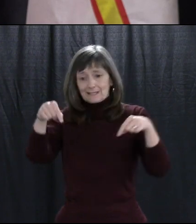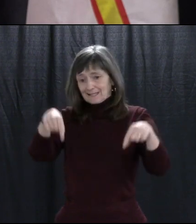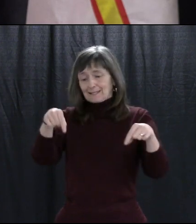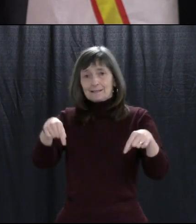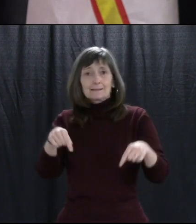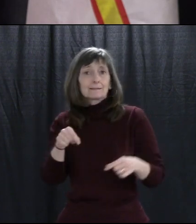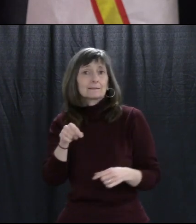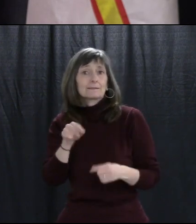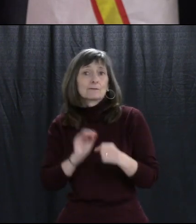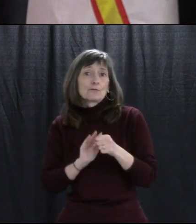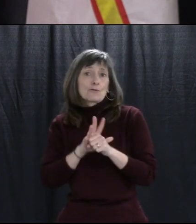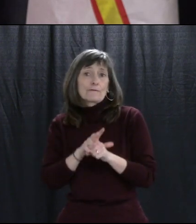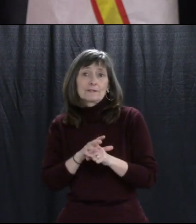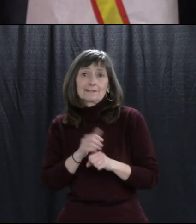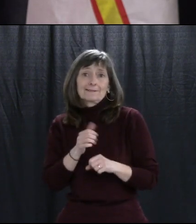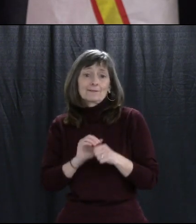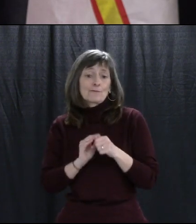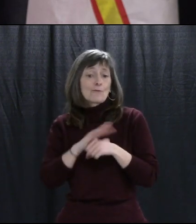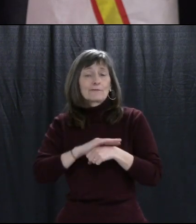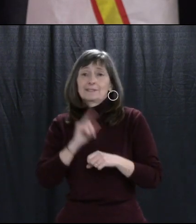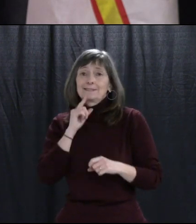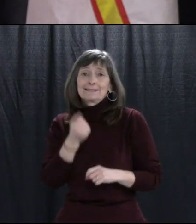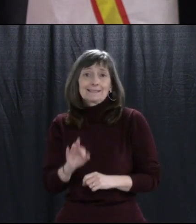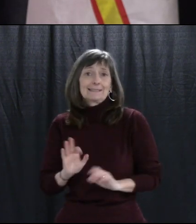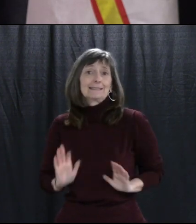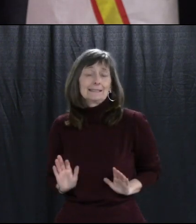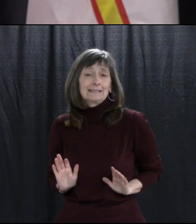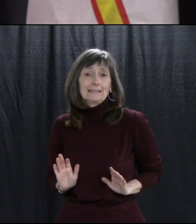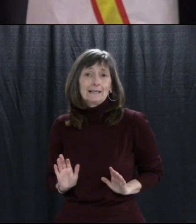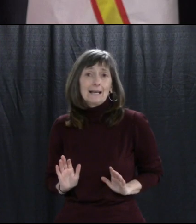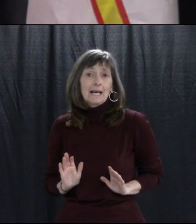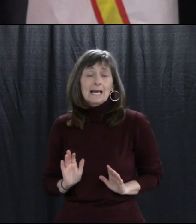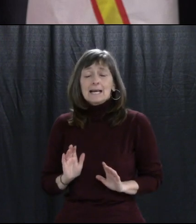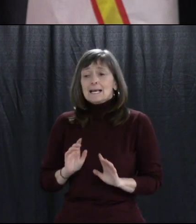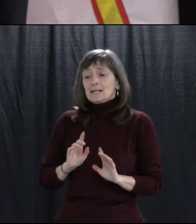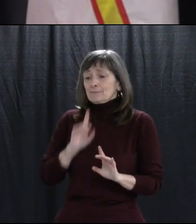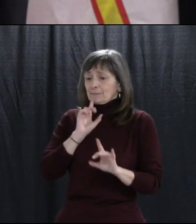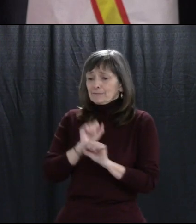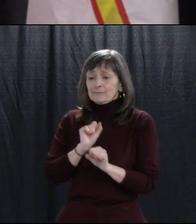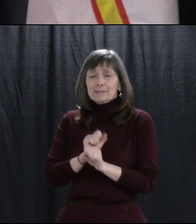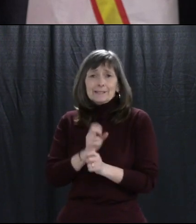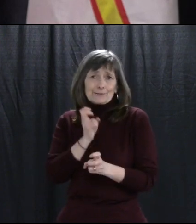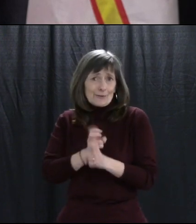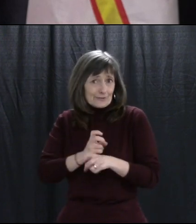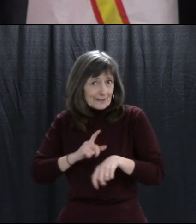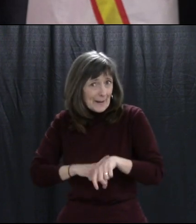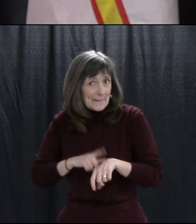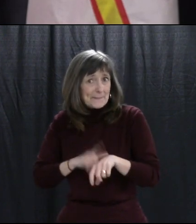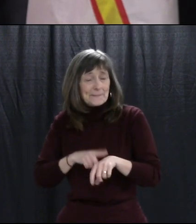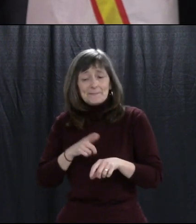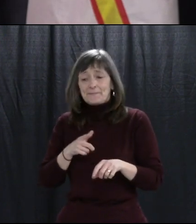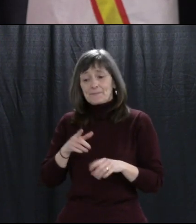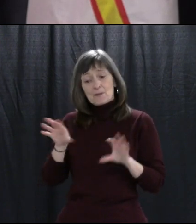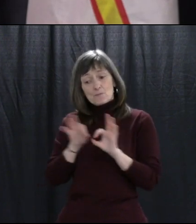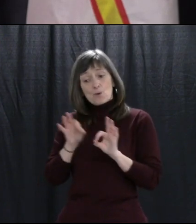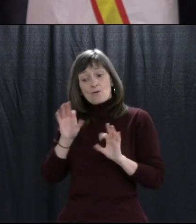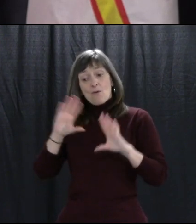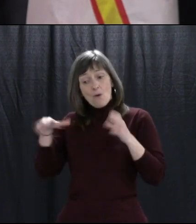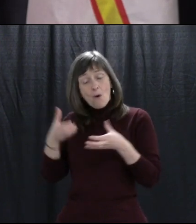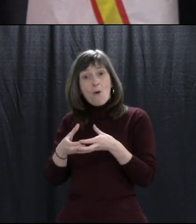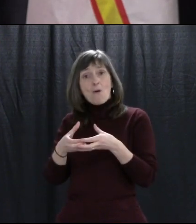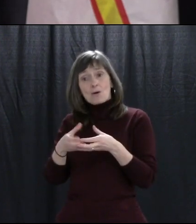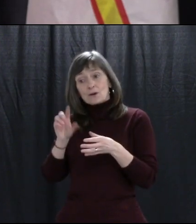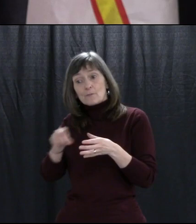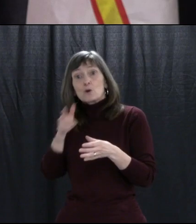takes experience to get through these crises that we're dealing with in our province right now. It's important for all of us that are